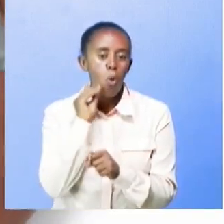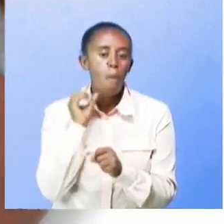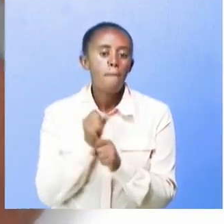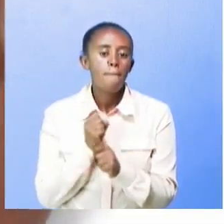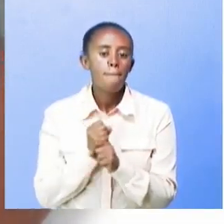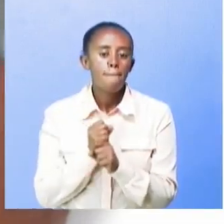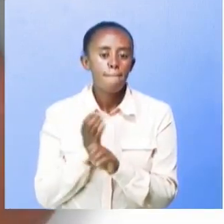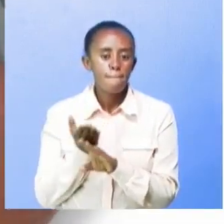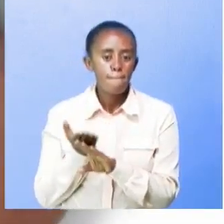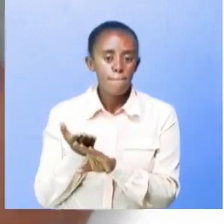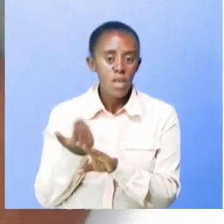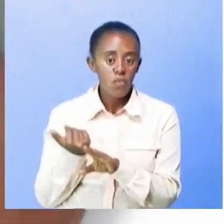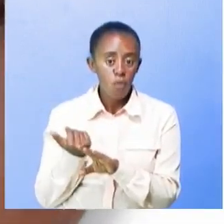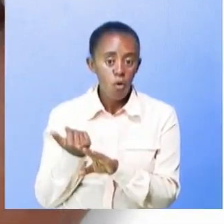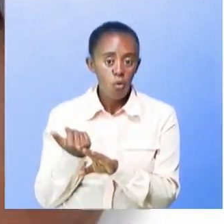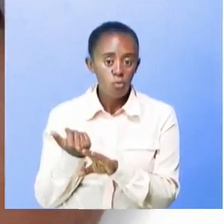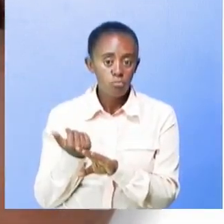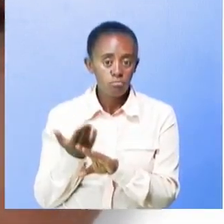before